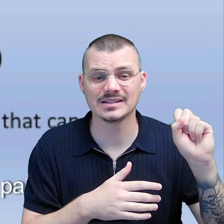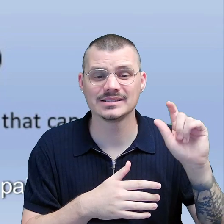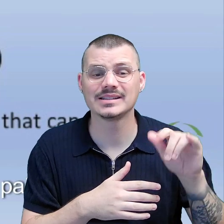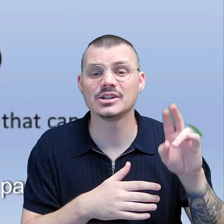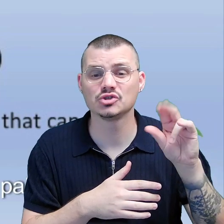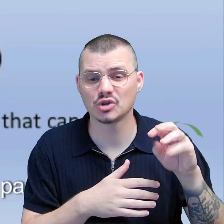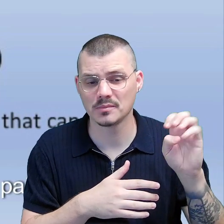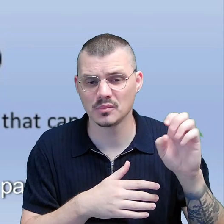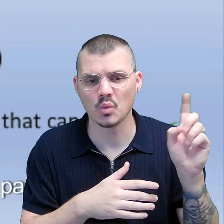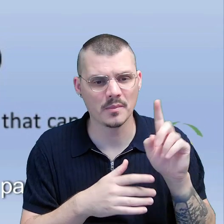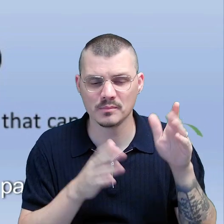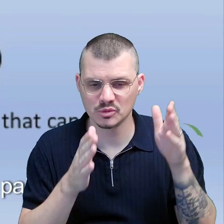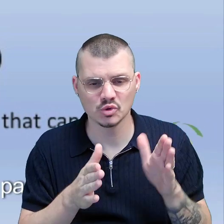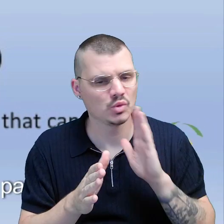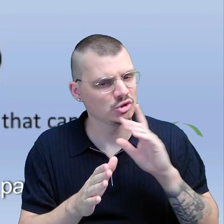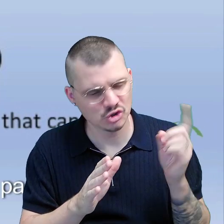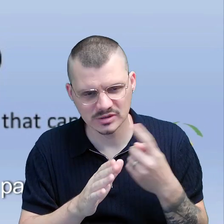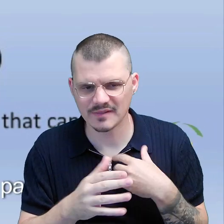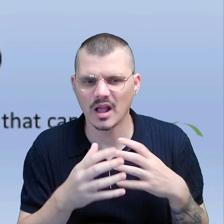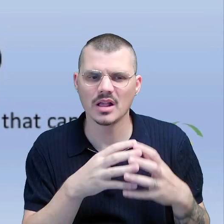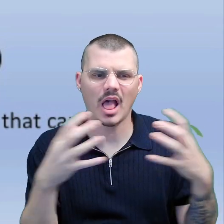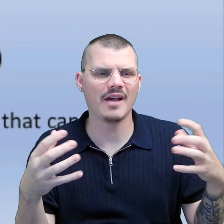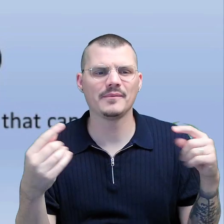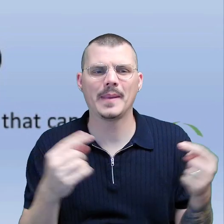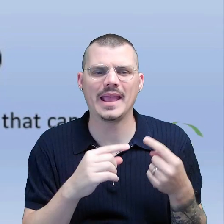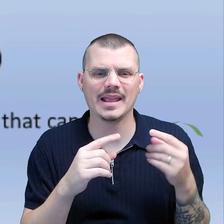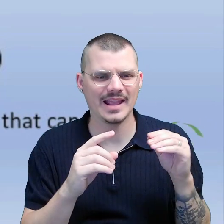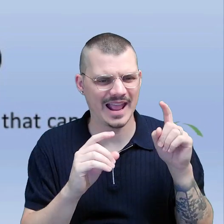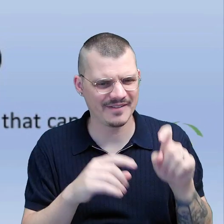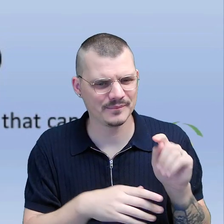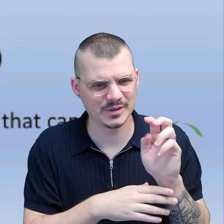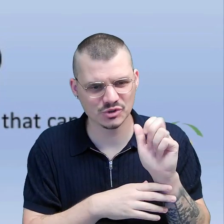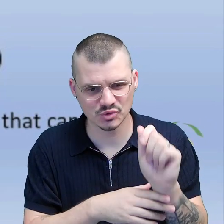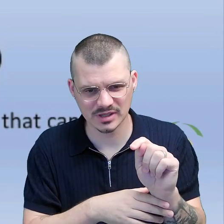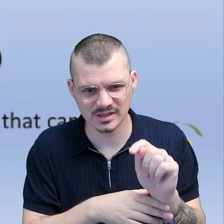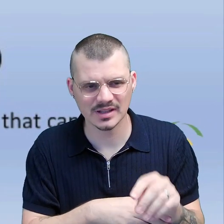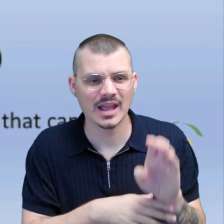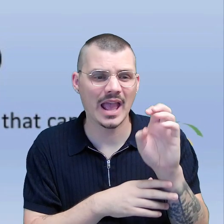which causes people to just have a lot of pain that needs to be treated?